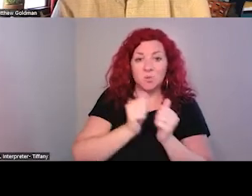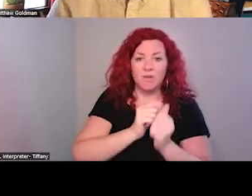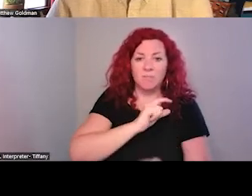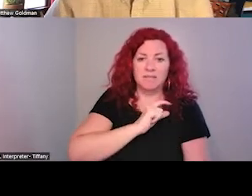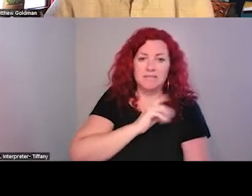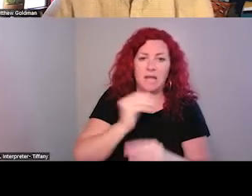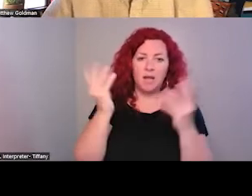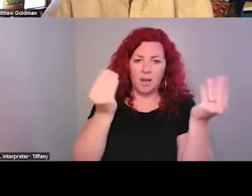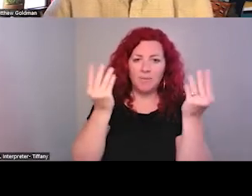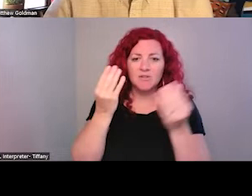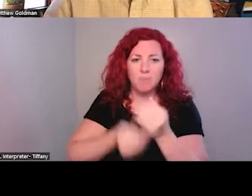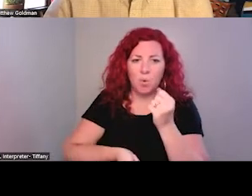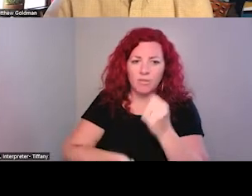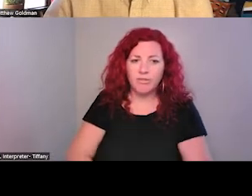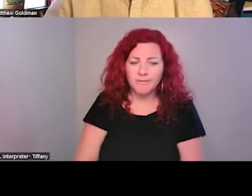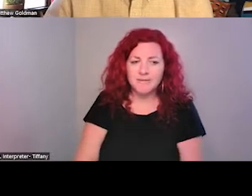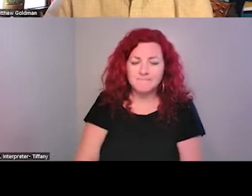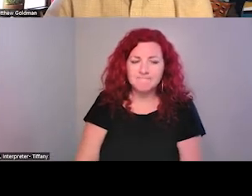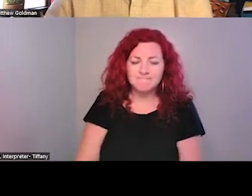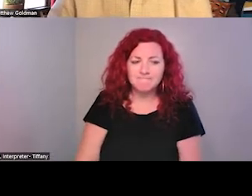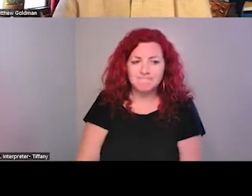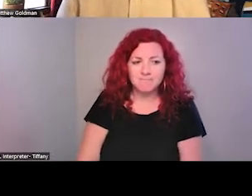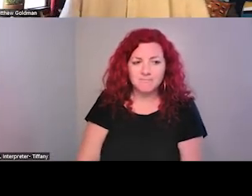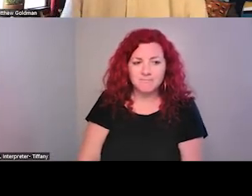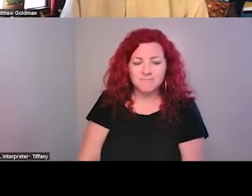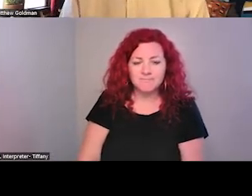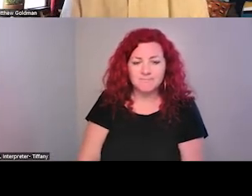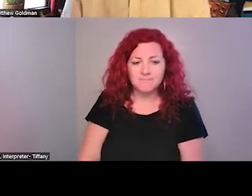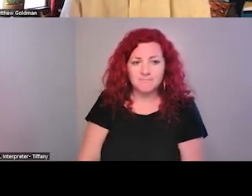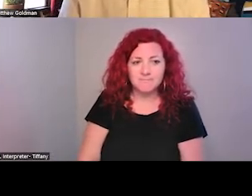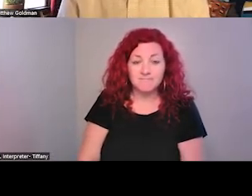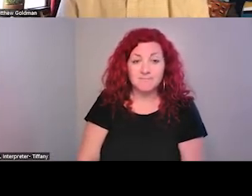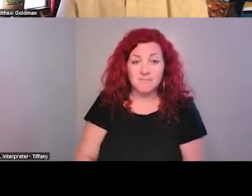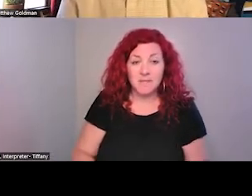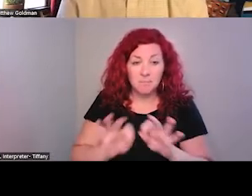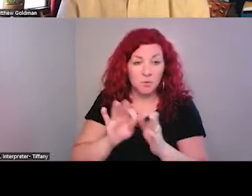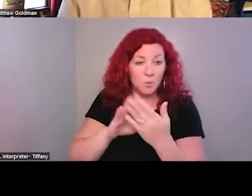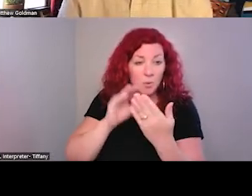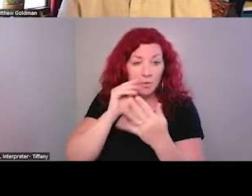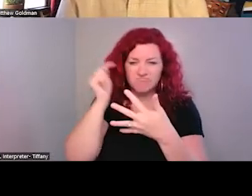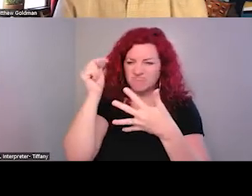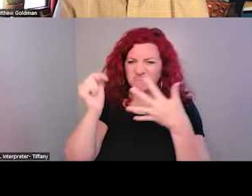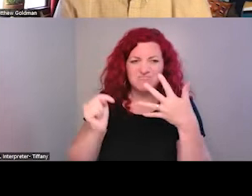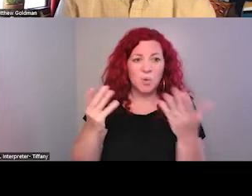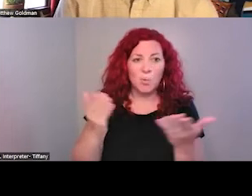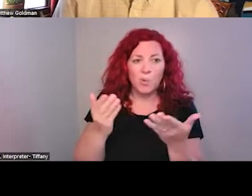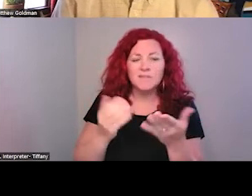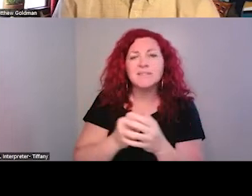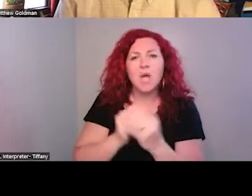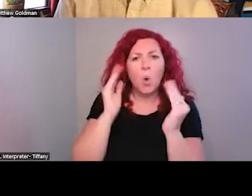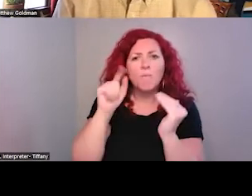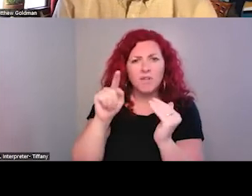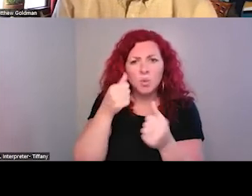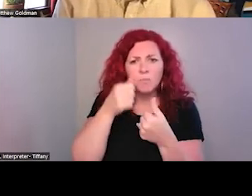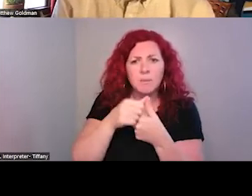police. Next slide. So key takeaways from this that I hope you come away with.